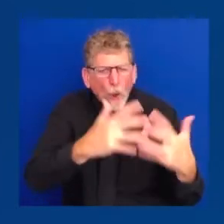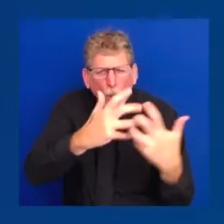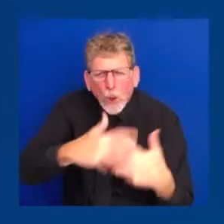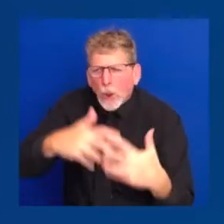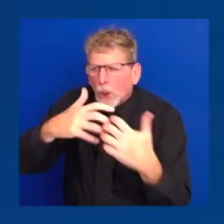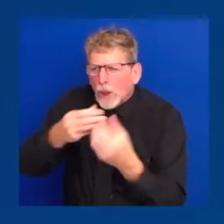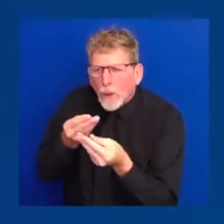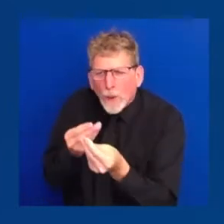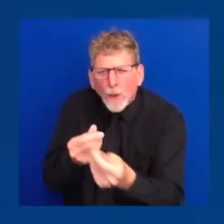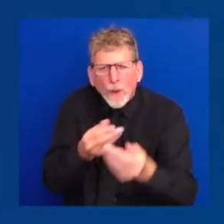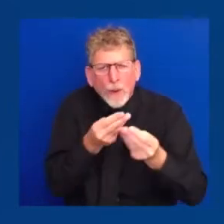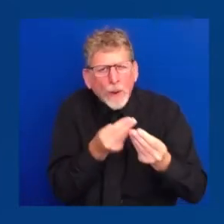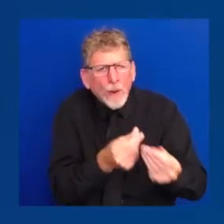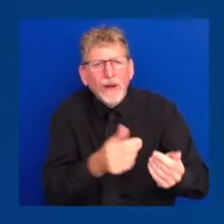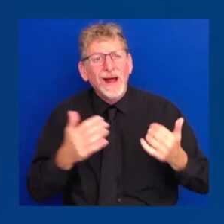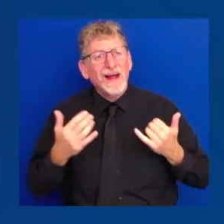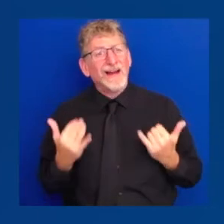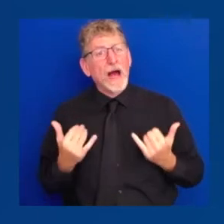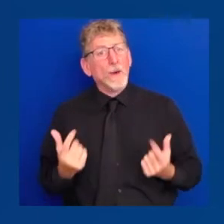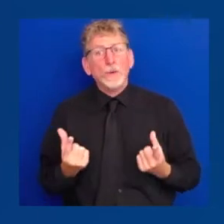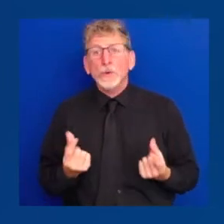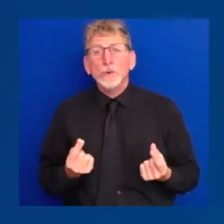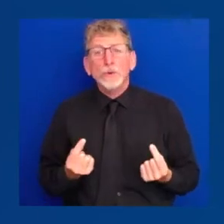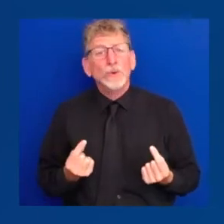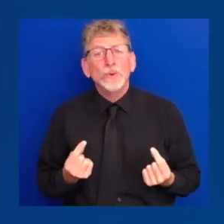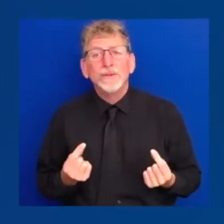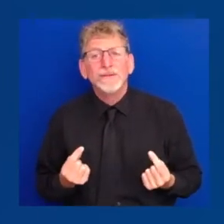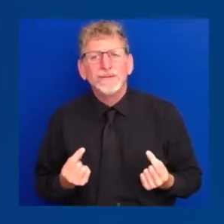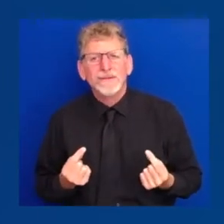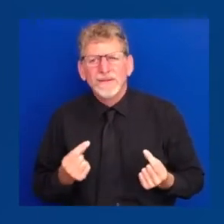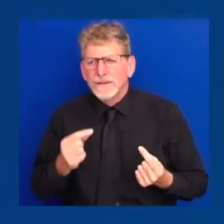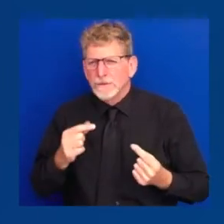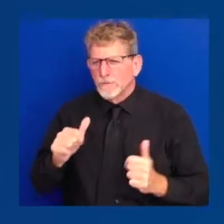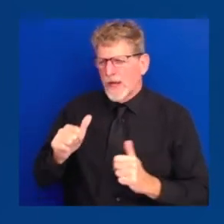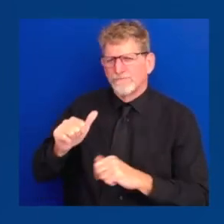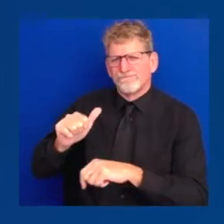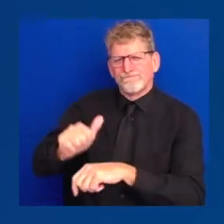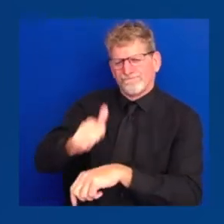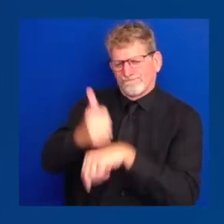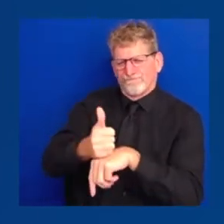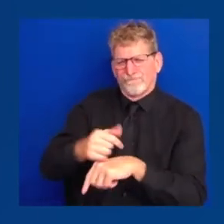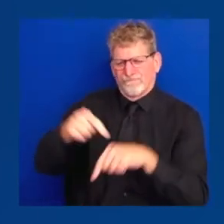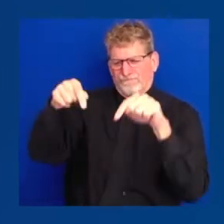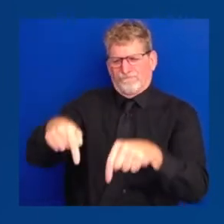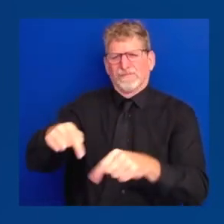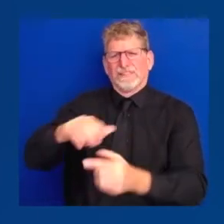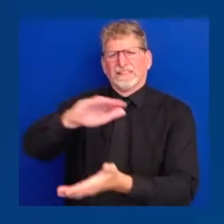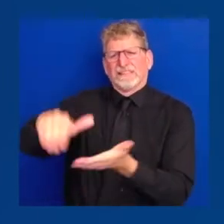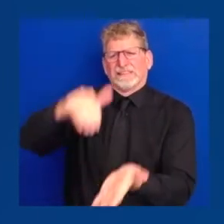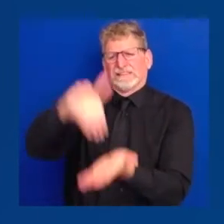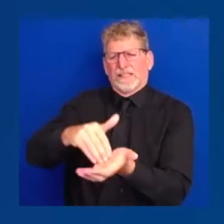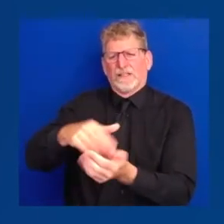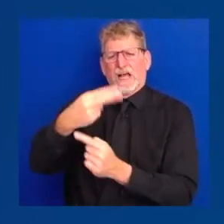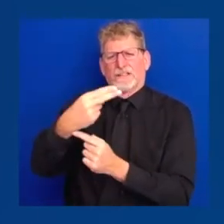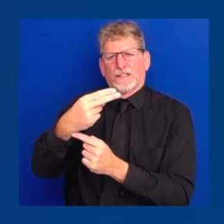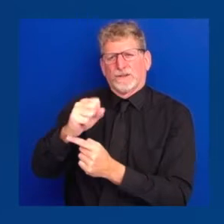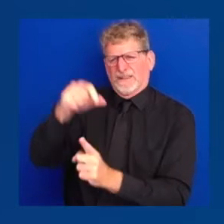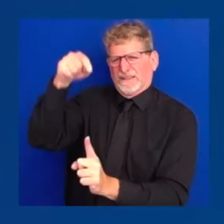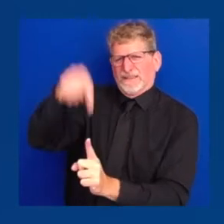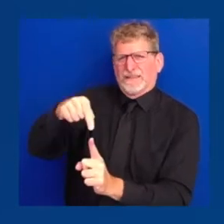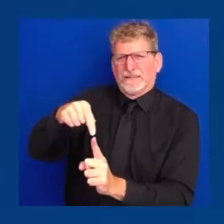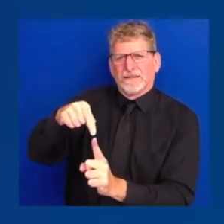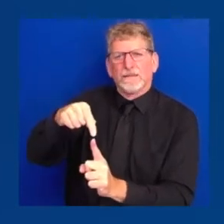Plan makes our logistics and operational hub at HHS permanent. We call this permanent hub